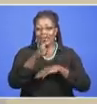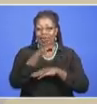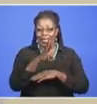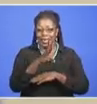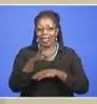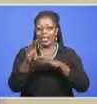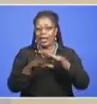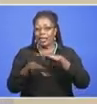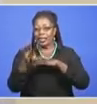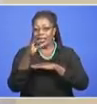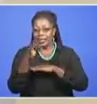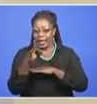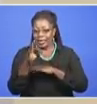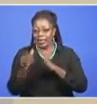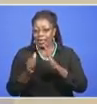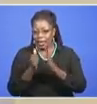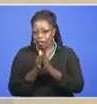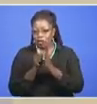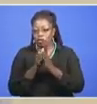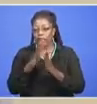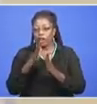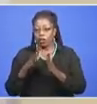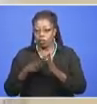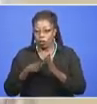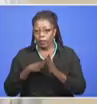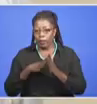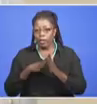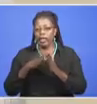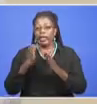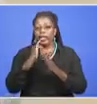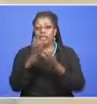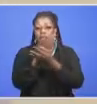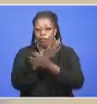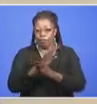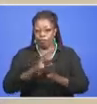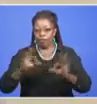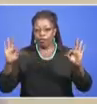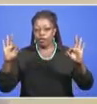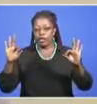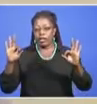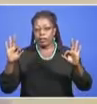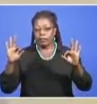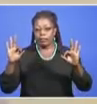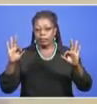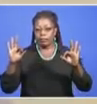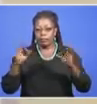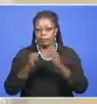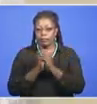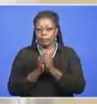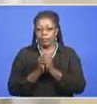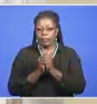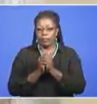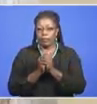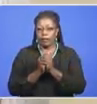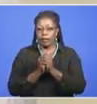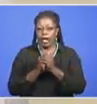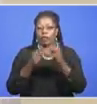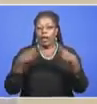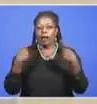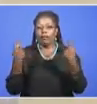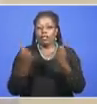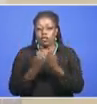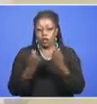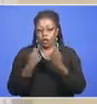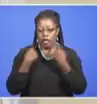under 19, as well as the women's division, will be free of charge. Yes, free of charge. And that will come with a tournament